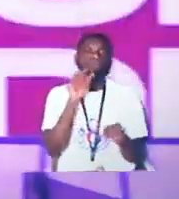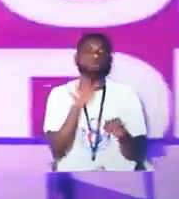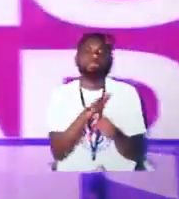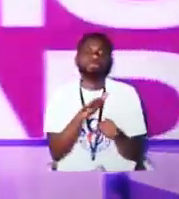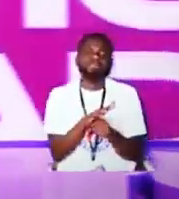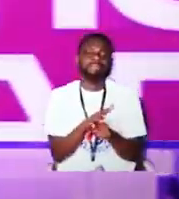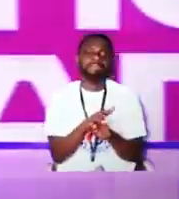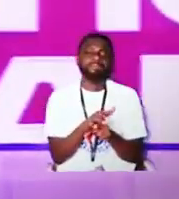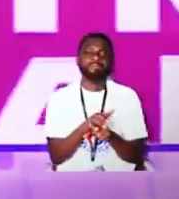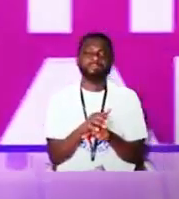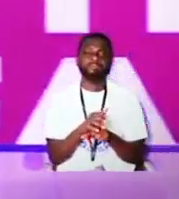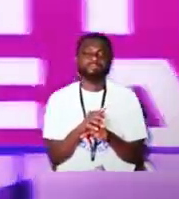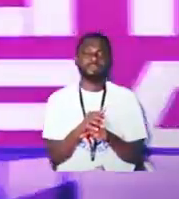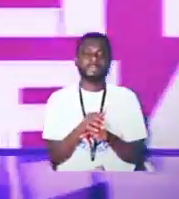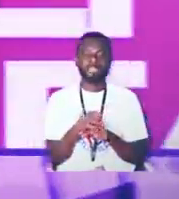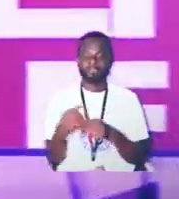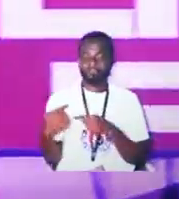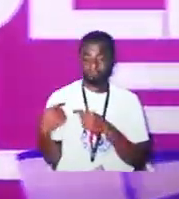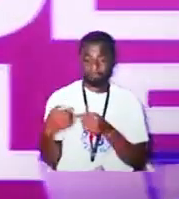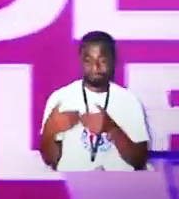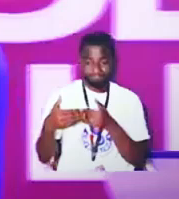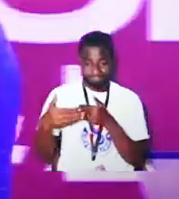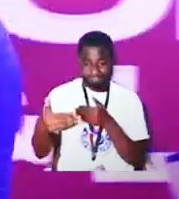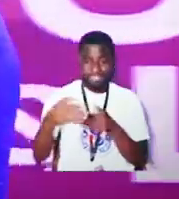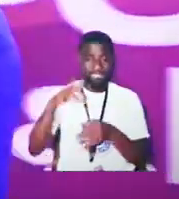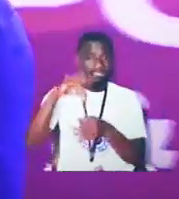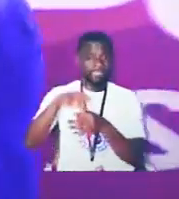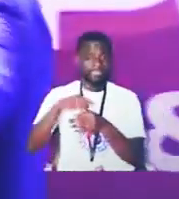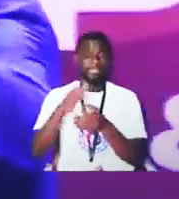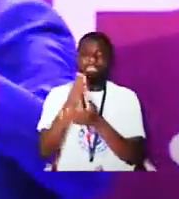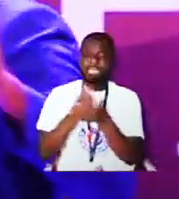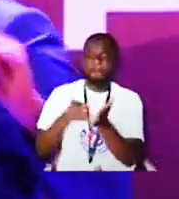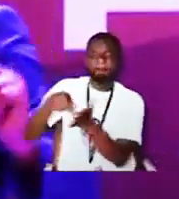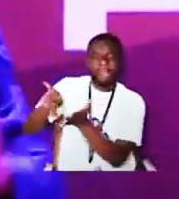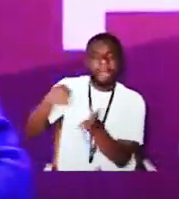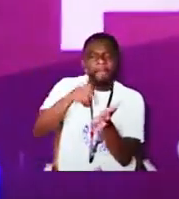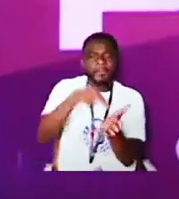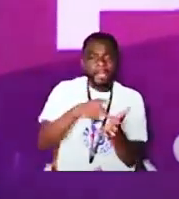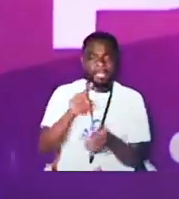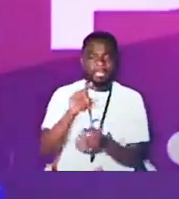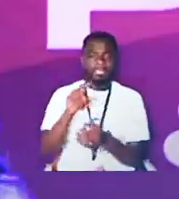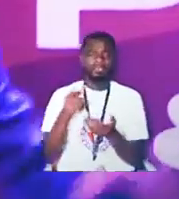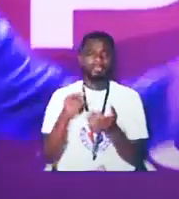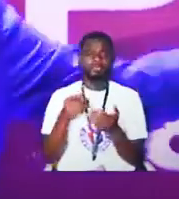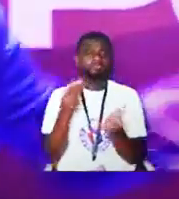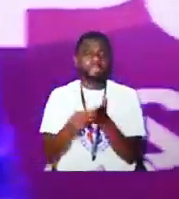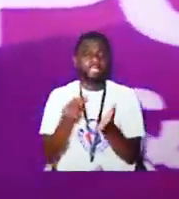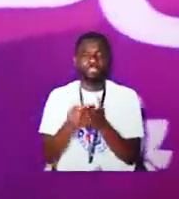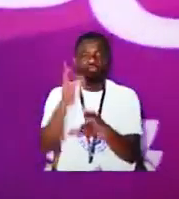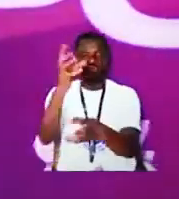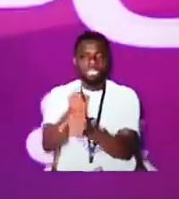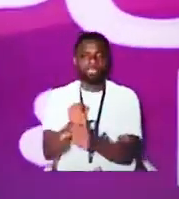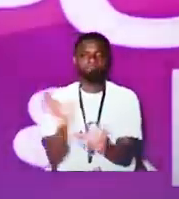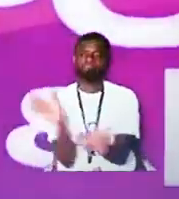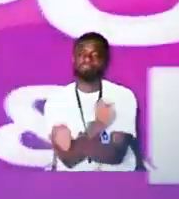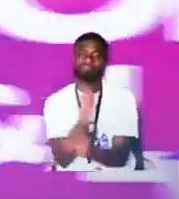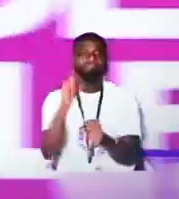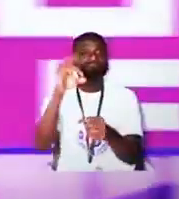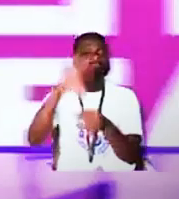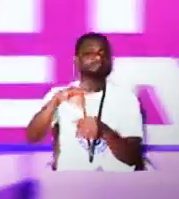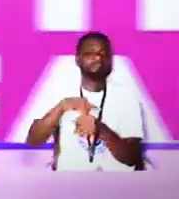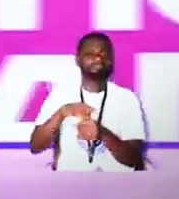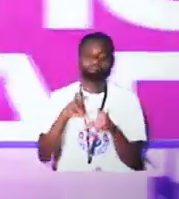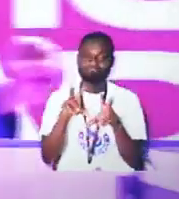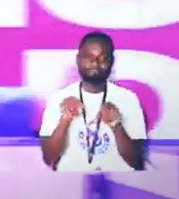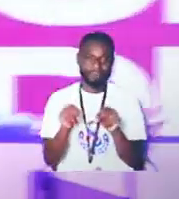this upcoming election. Some are going around paying all sort of monies to get power. But once